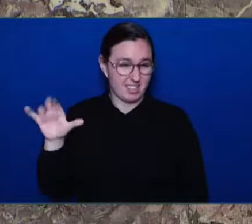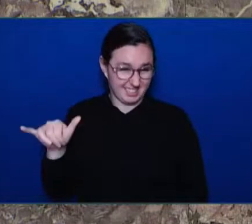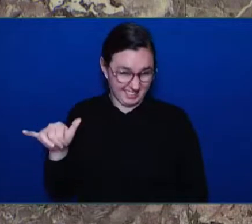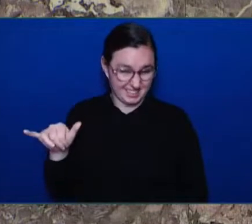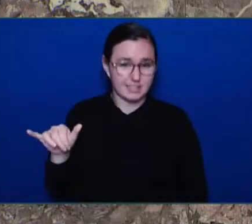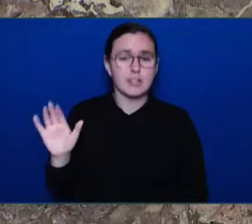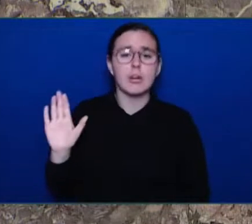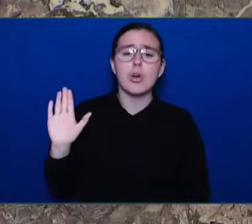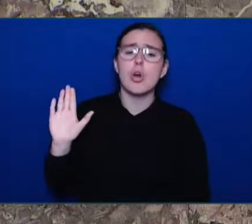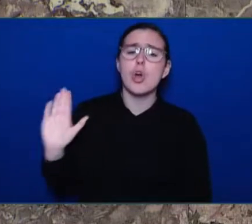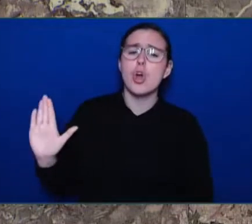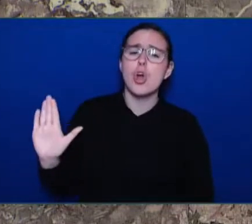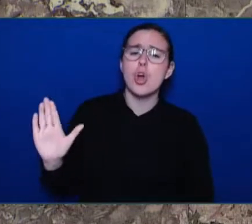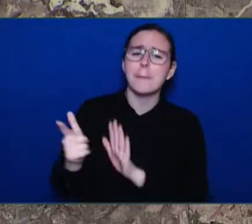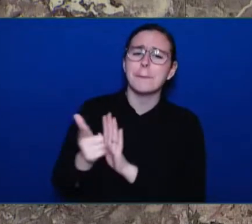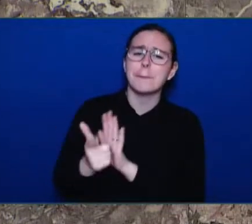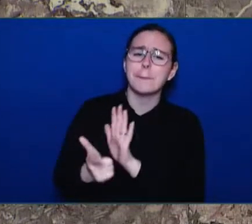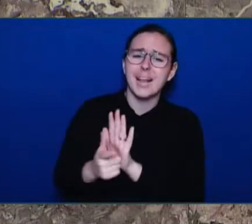ever proposed